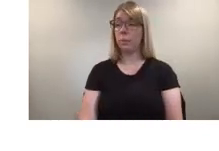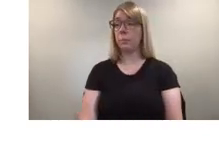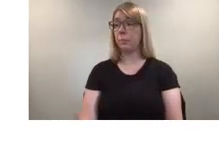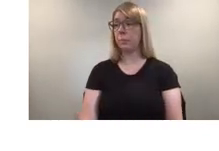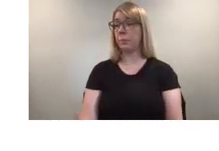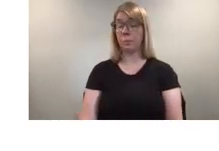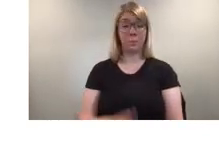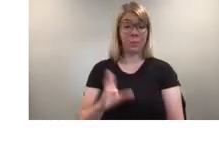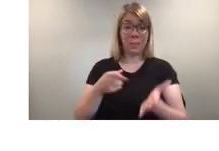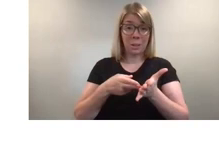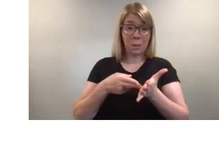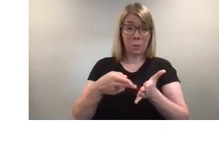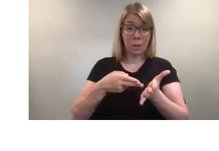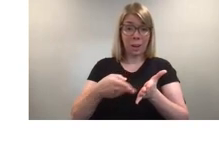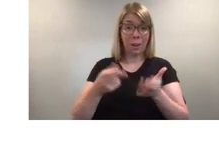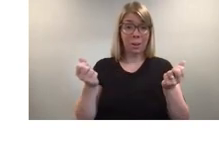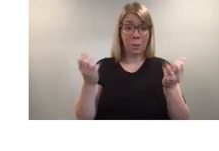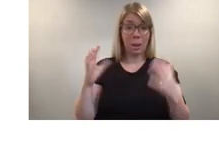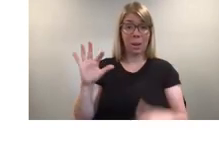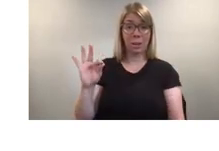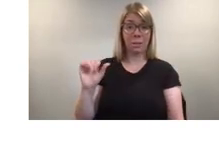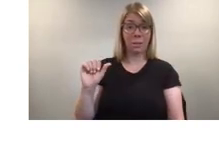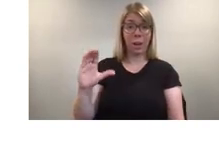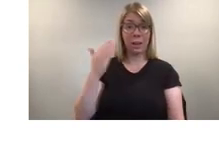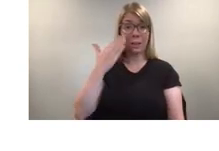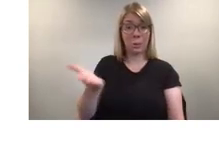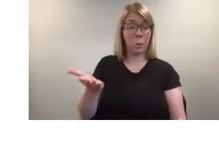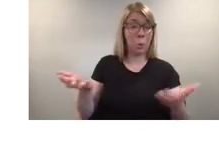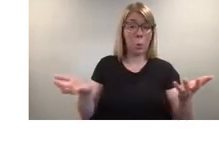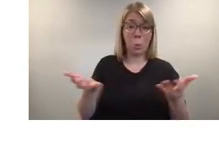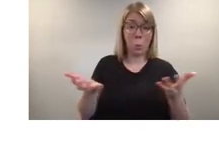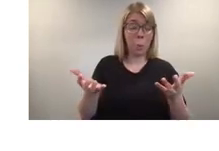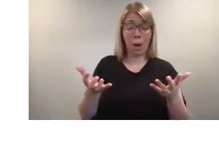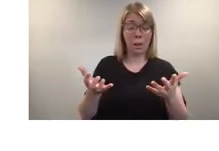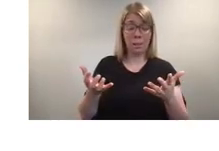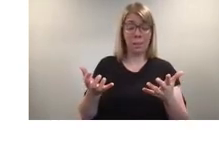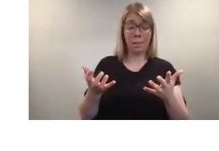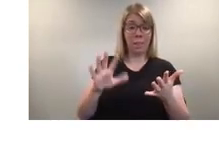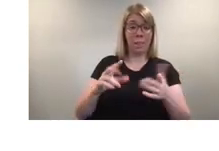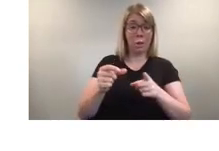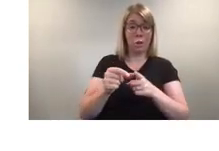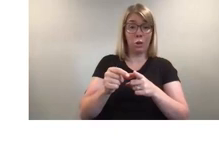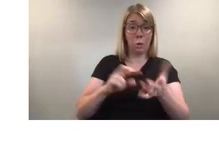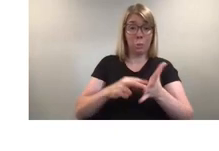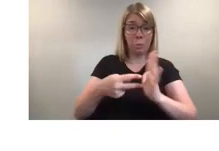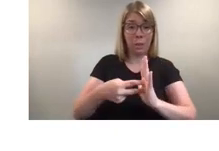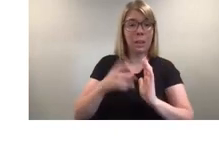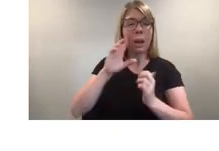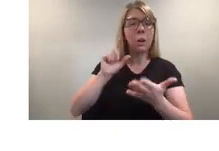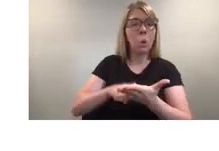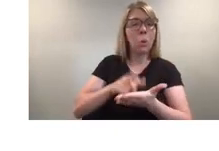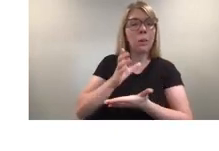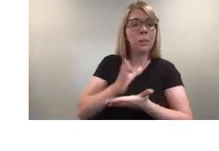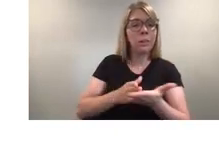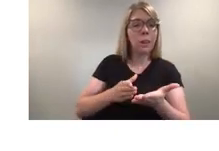And to be honest, I don't think many of our faculty know what to do with this term. And I noticed in the chat too, there was some discussion about again,